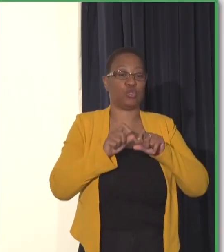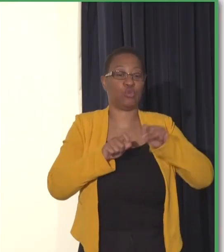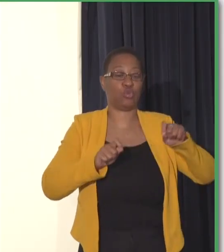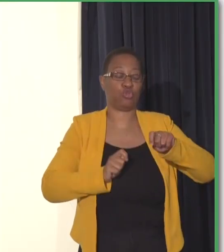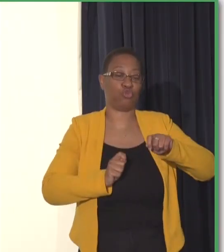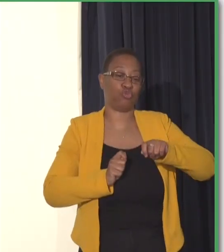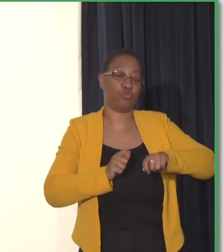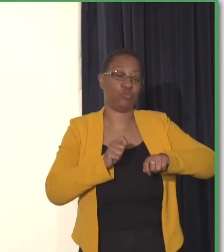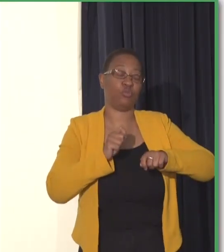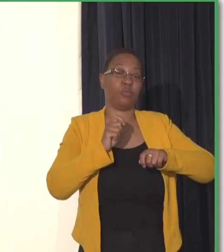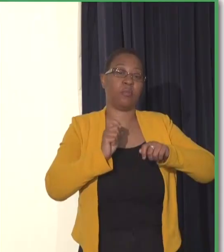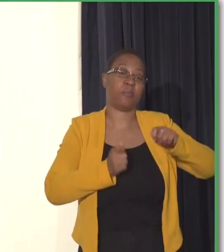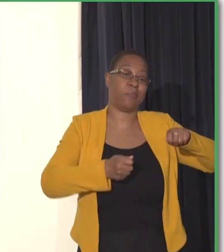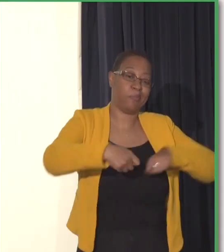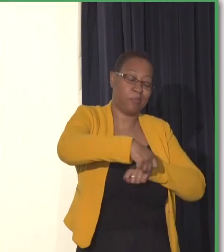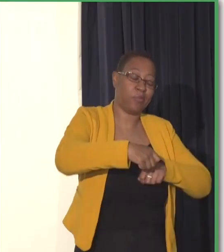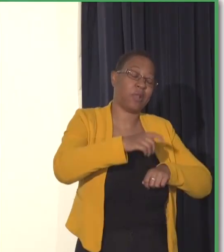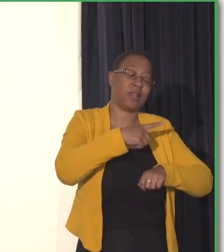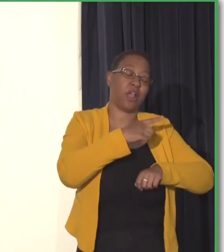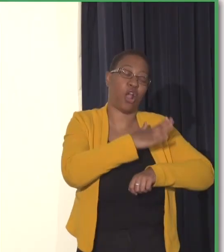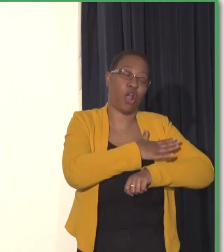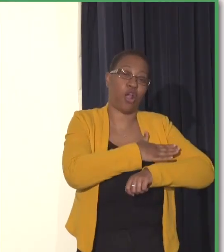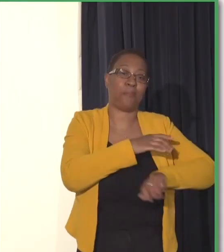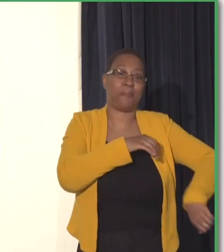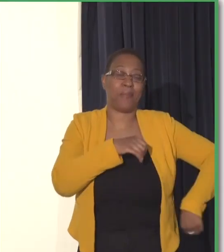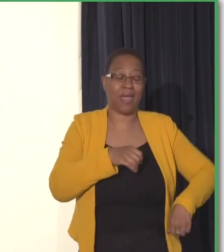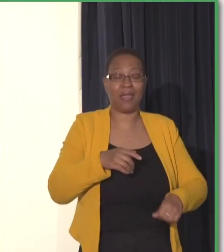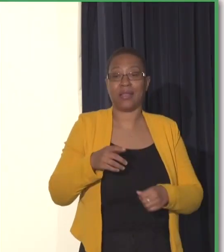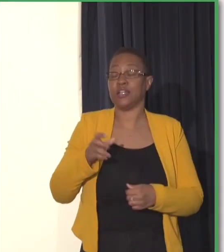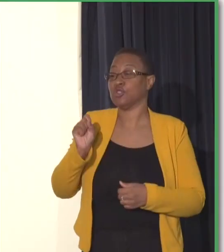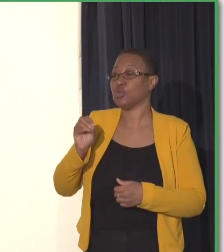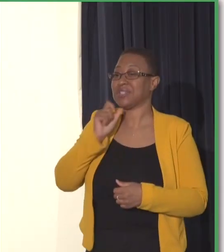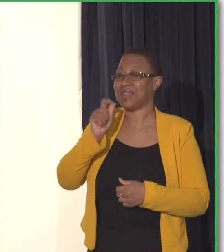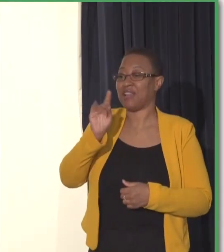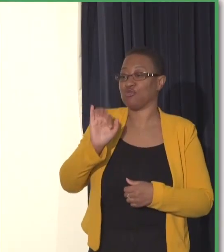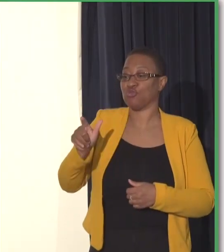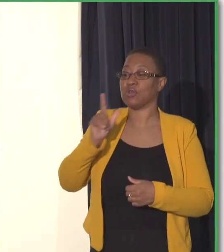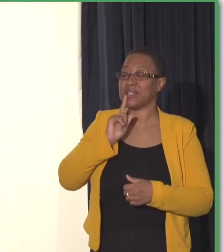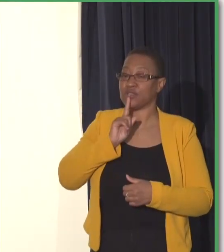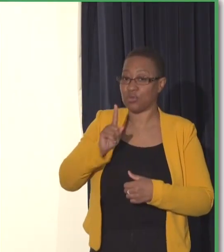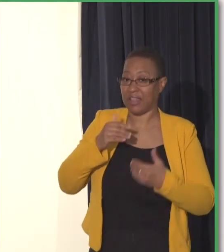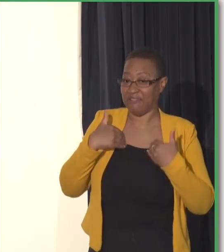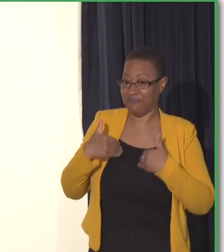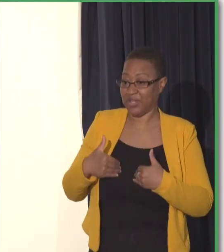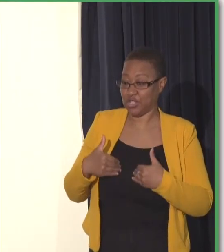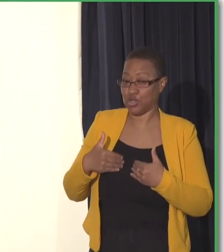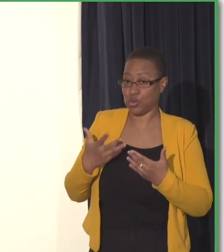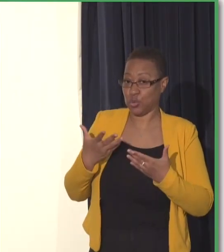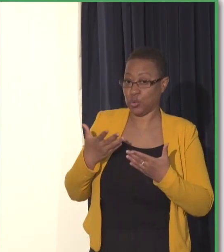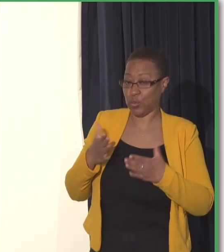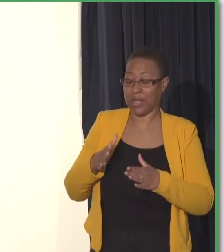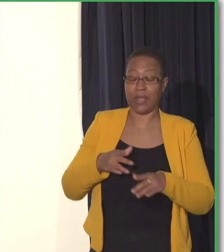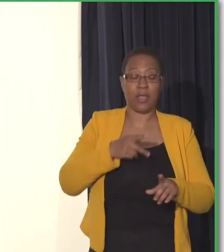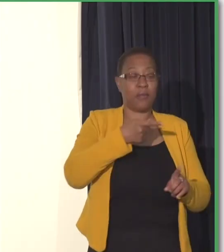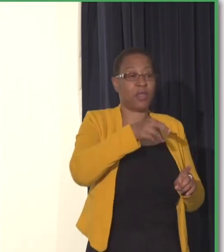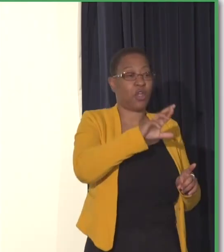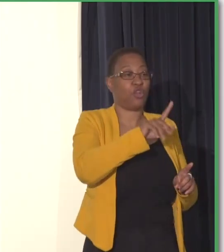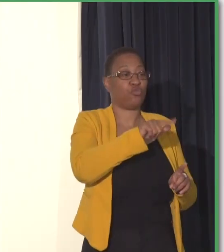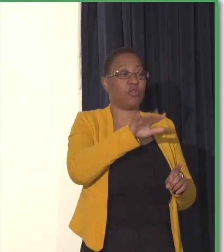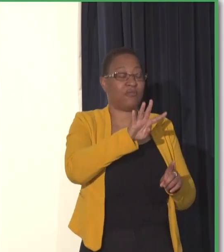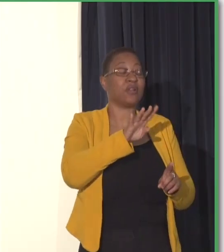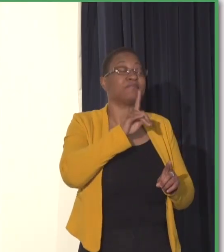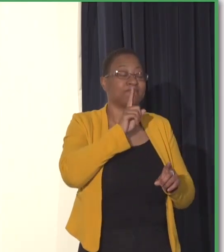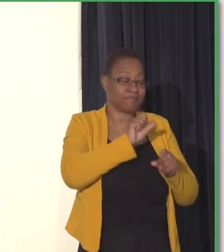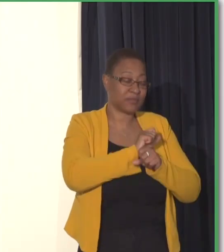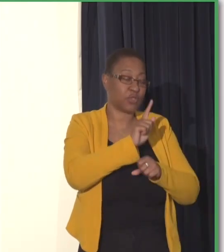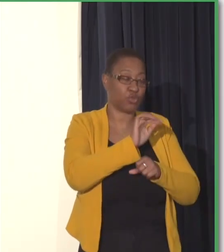those techniques that are soft. So it's not a tool, it's a physical technique. PR-24 is a